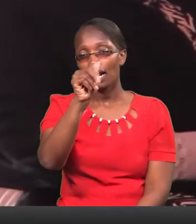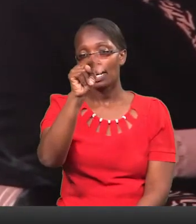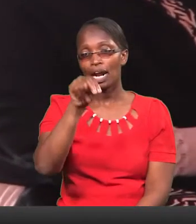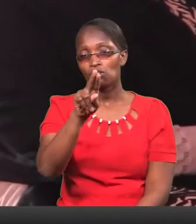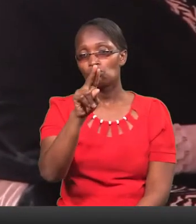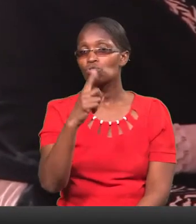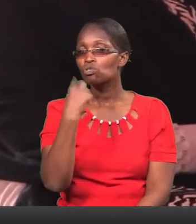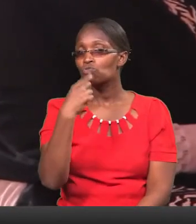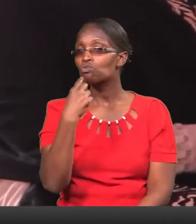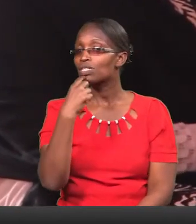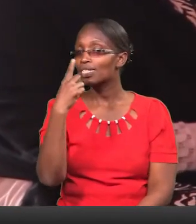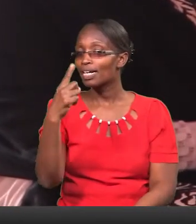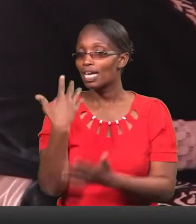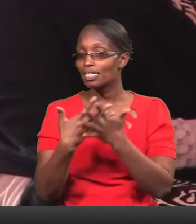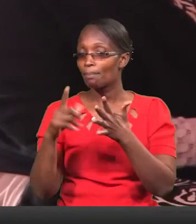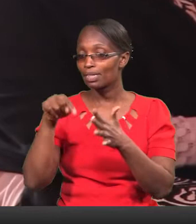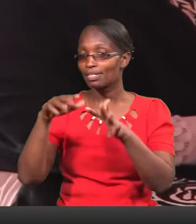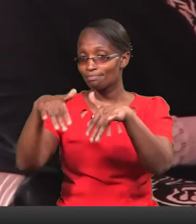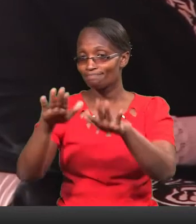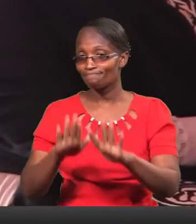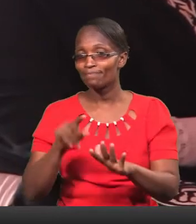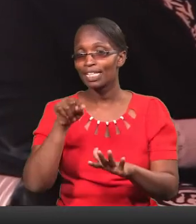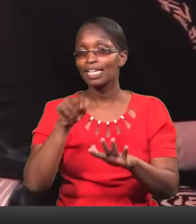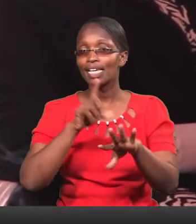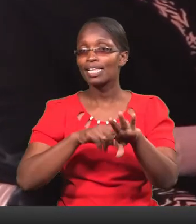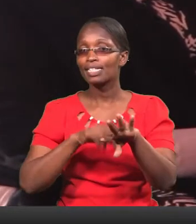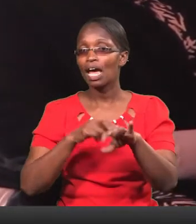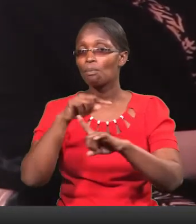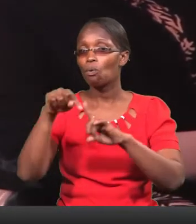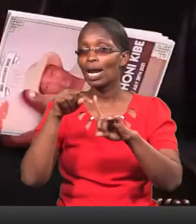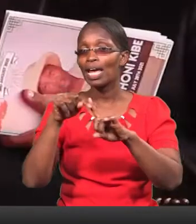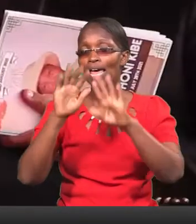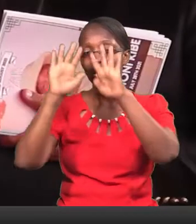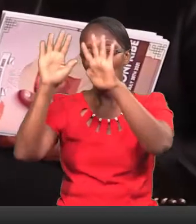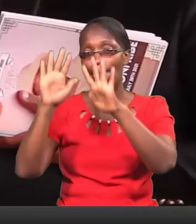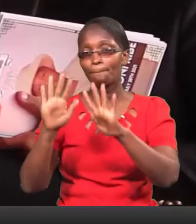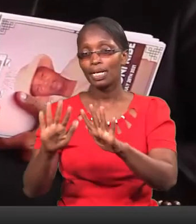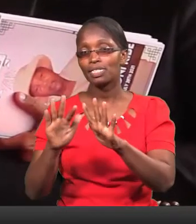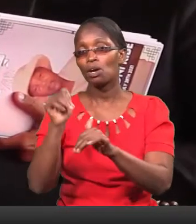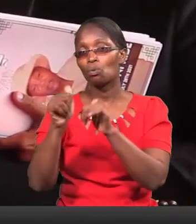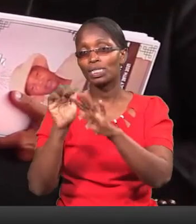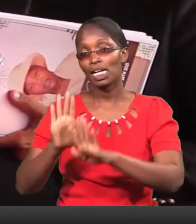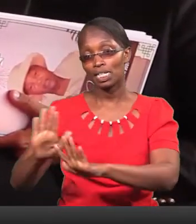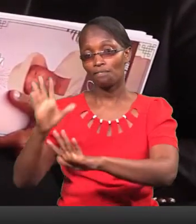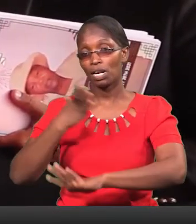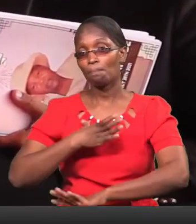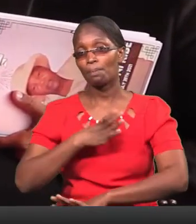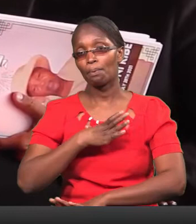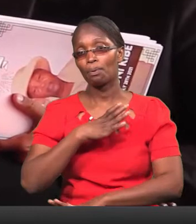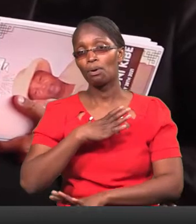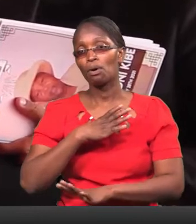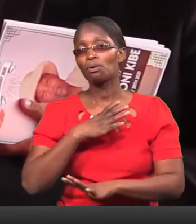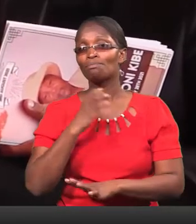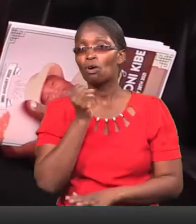Askofu Julius Karanu ambaye hakuruhusu siasa kuchapa katika mazishi hayo, ni wakati siasa zisizojenga zikabiliwe katika muondoko